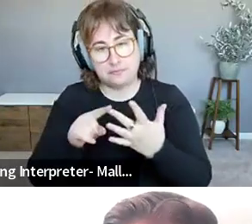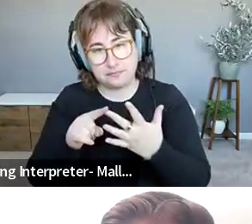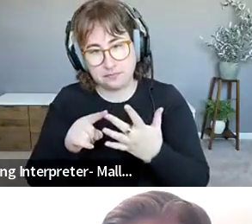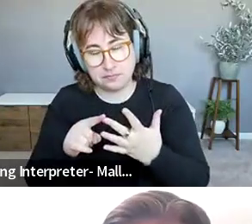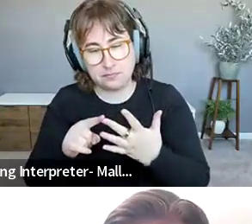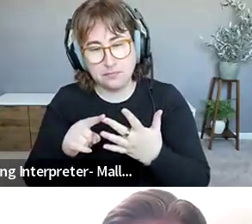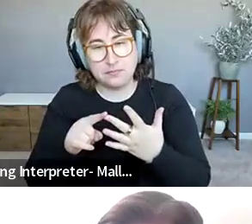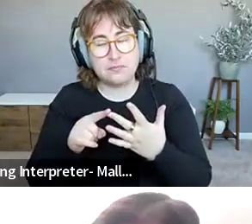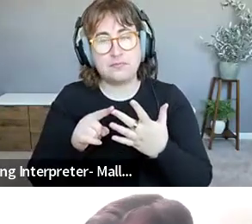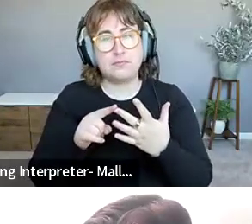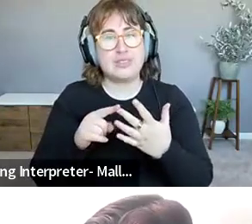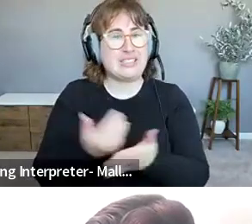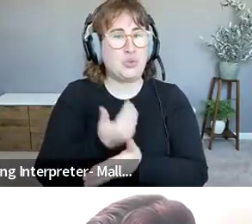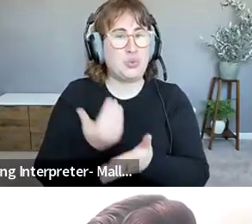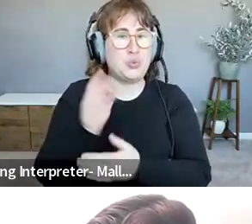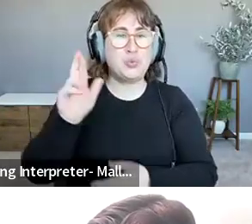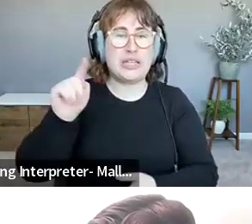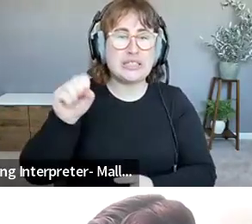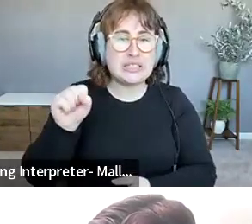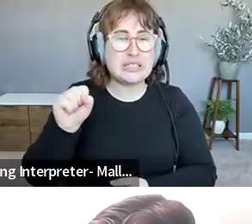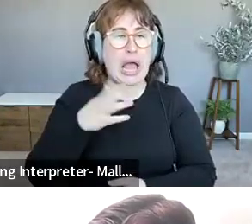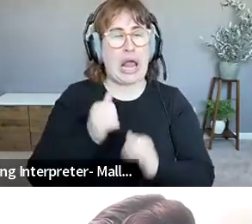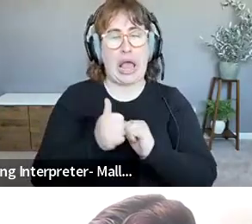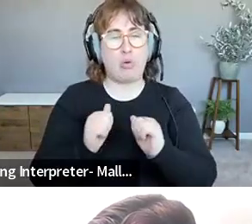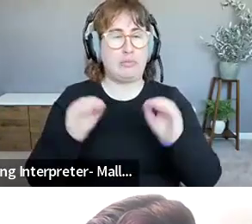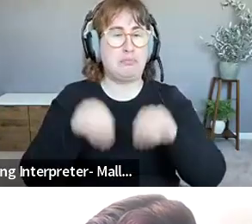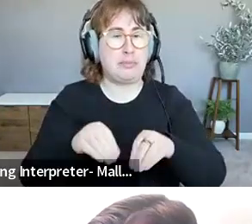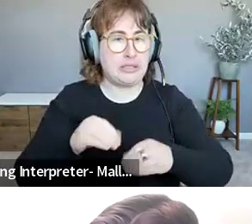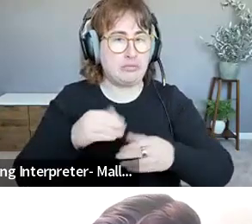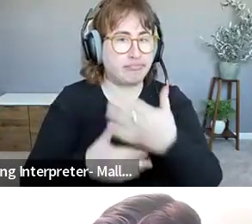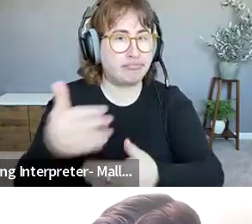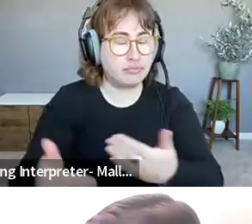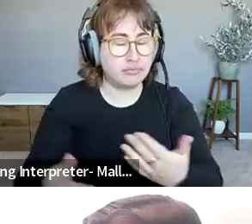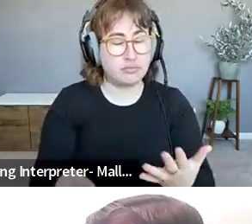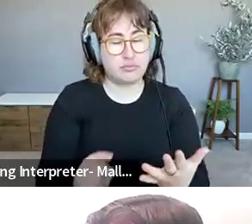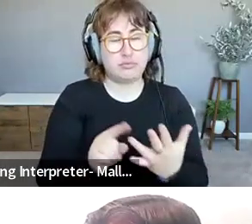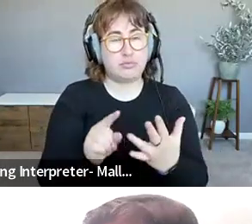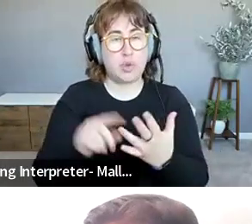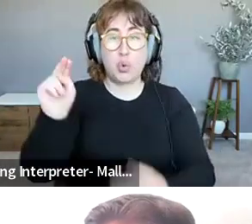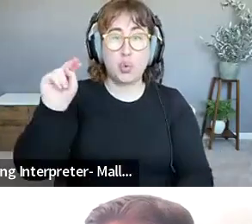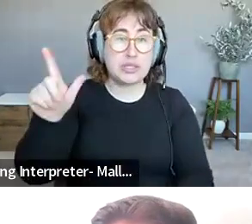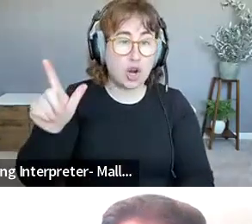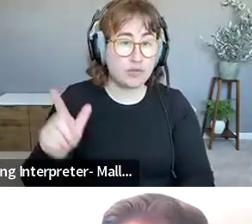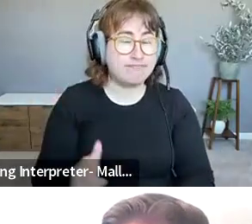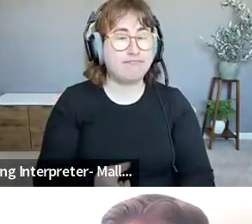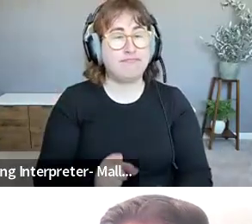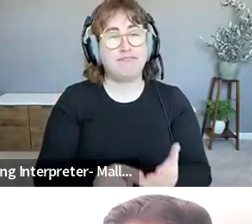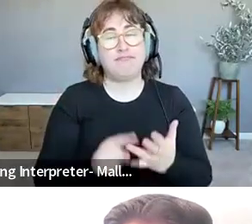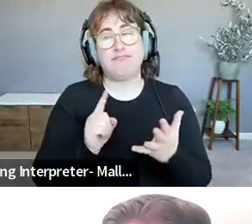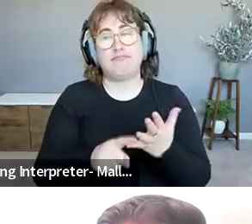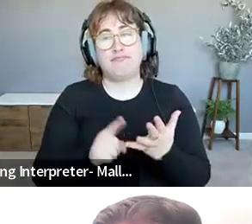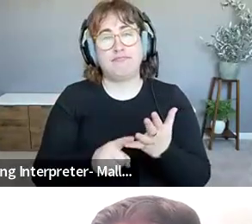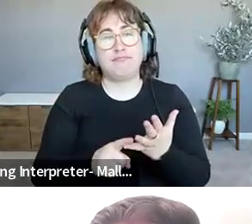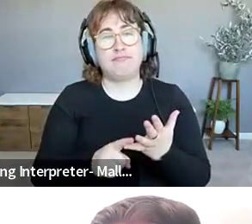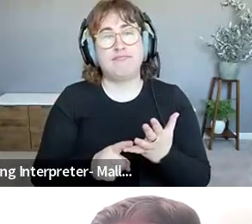go over our new rates and rate implementation. We're going to share about our newsletter. We are going to